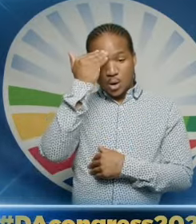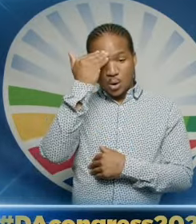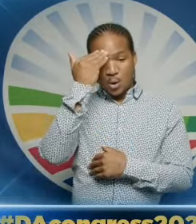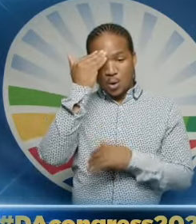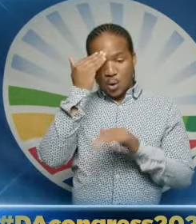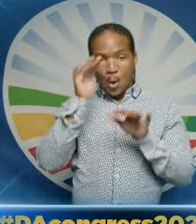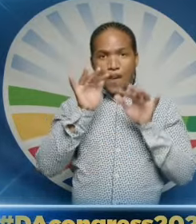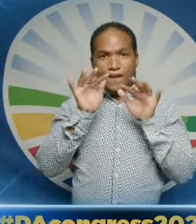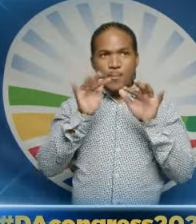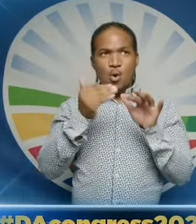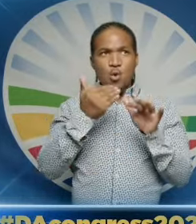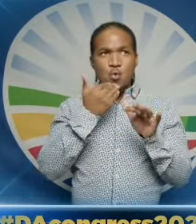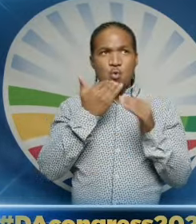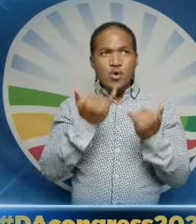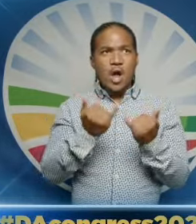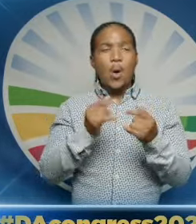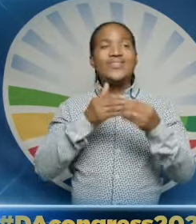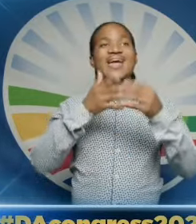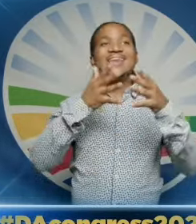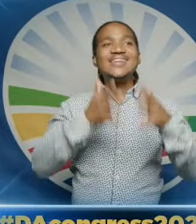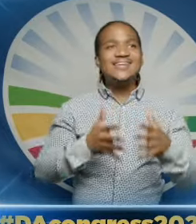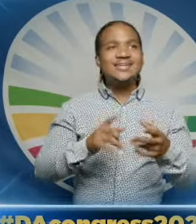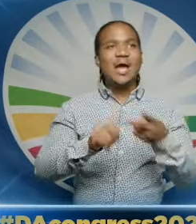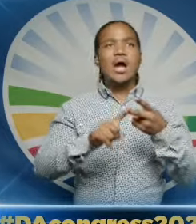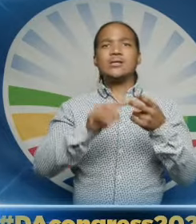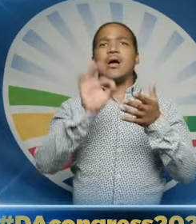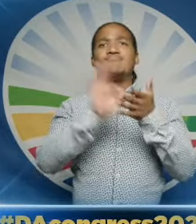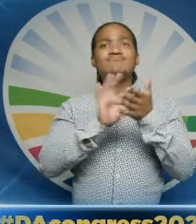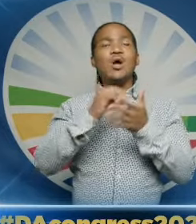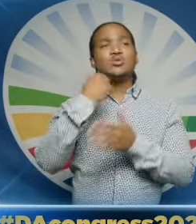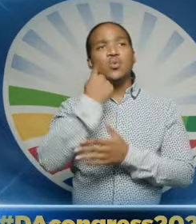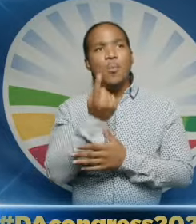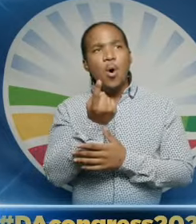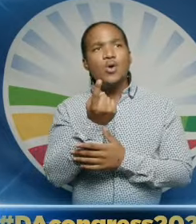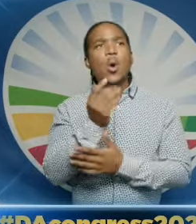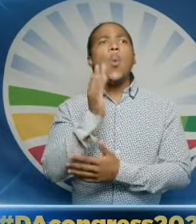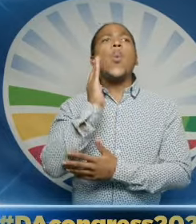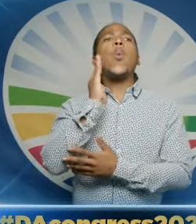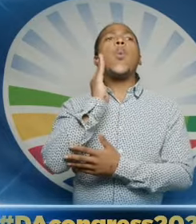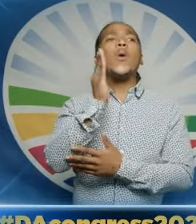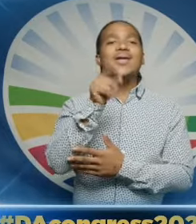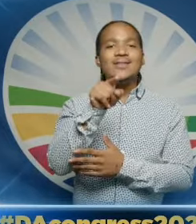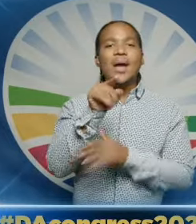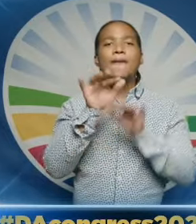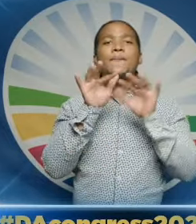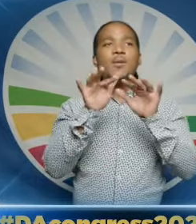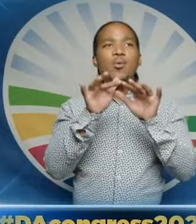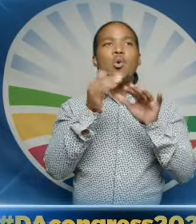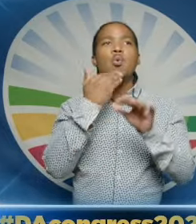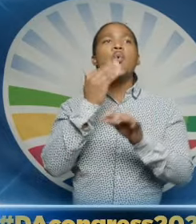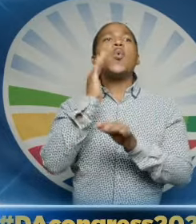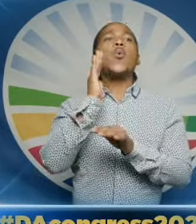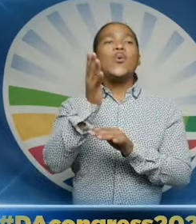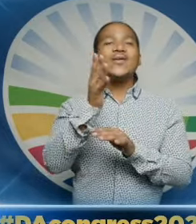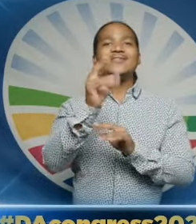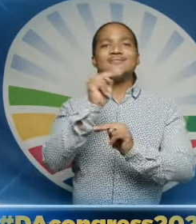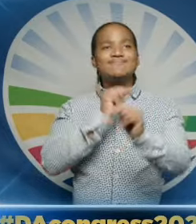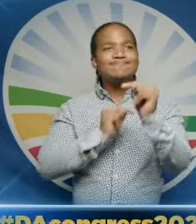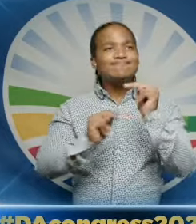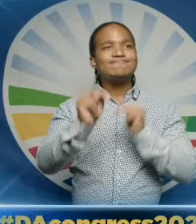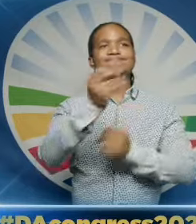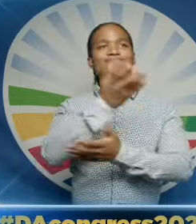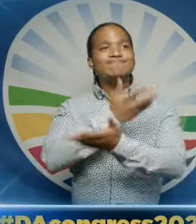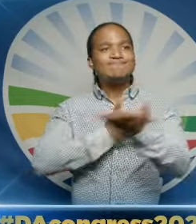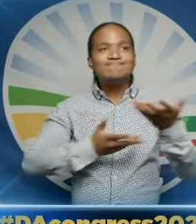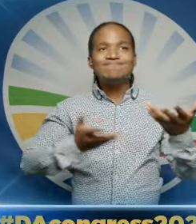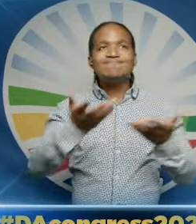are elected here tomorrow, the leaders who are elected here tomorrow, are going to be the people who are going to be negotiating